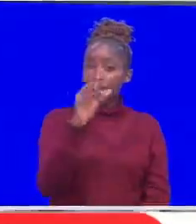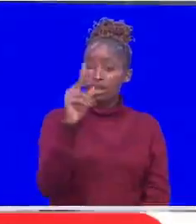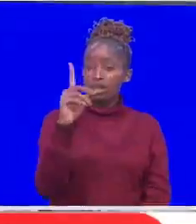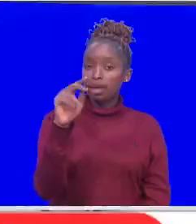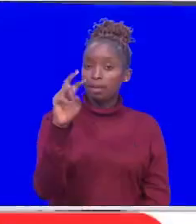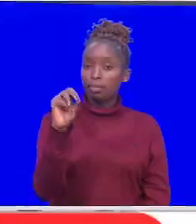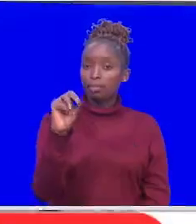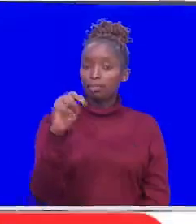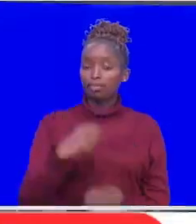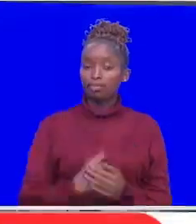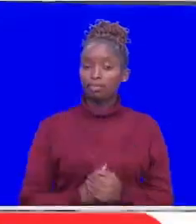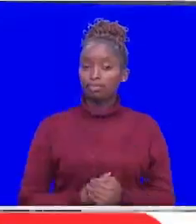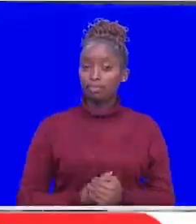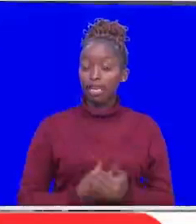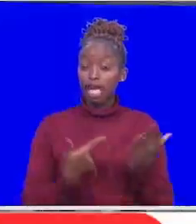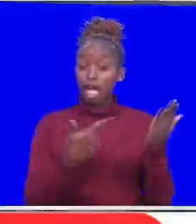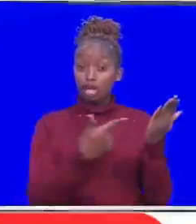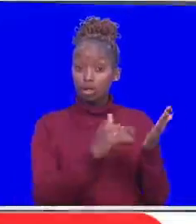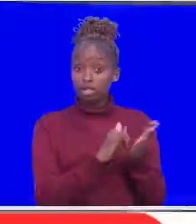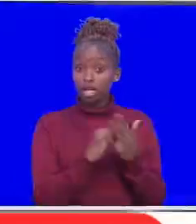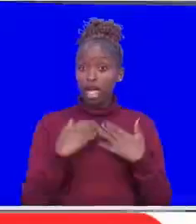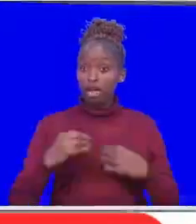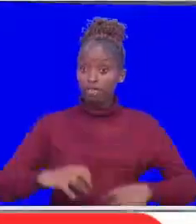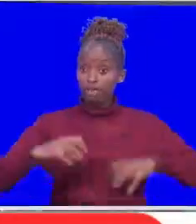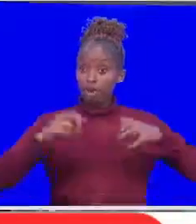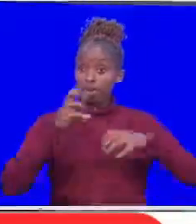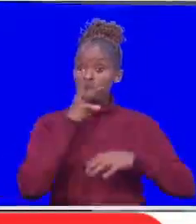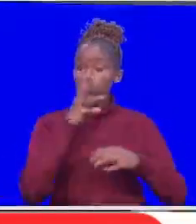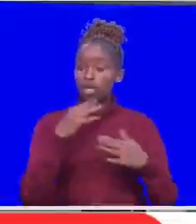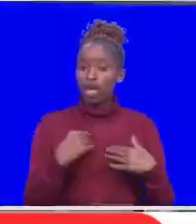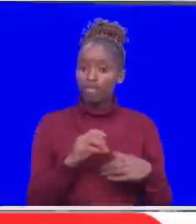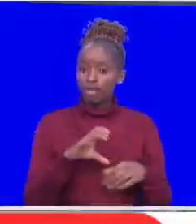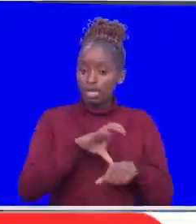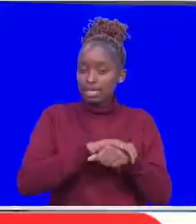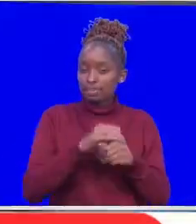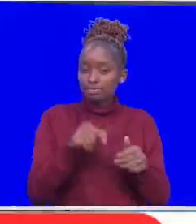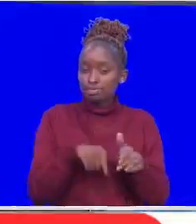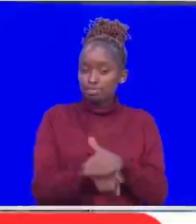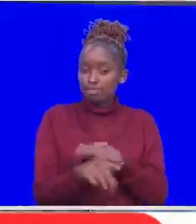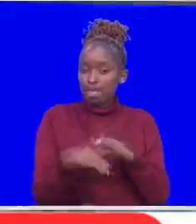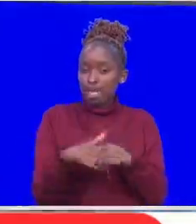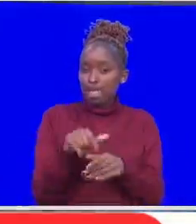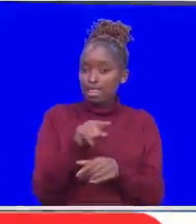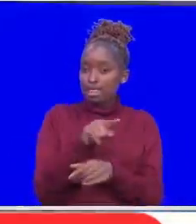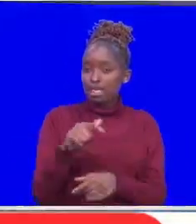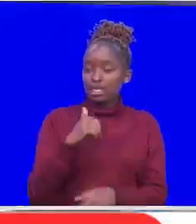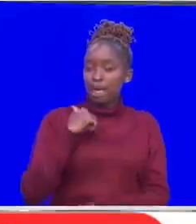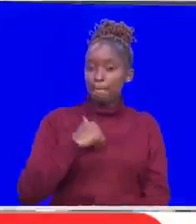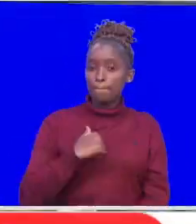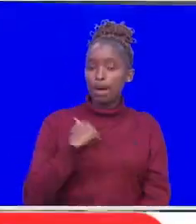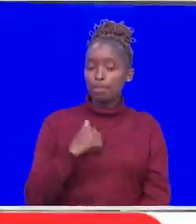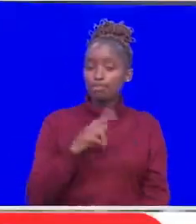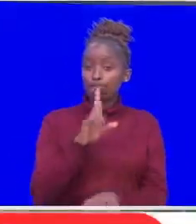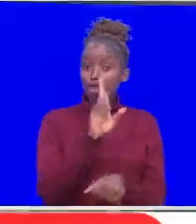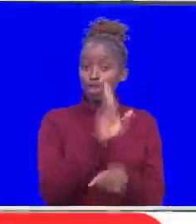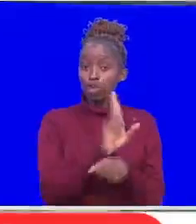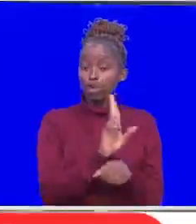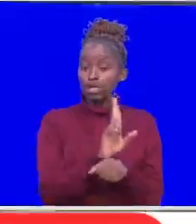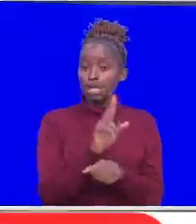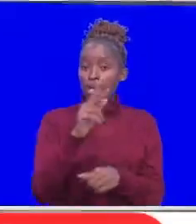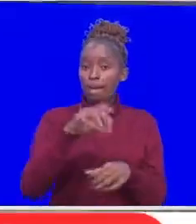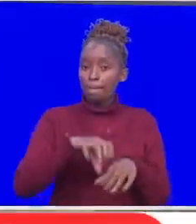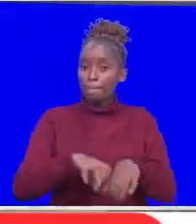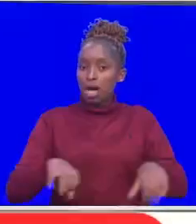In this technology, flood water is captured and directed into these polythene bags using the pipes